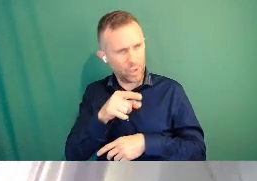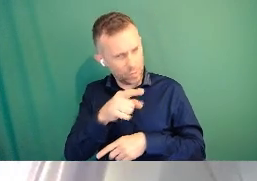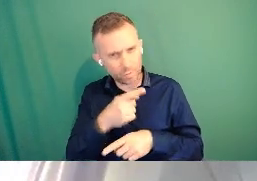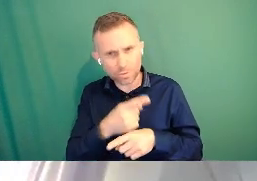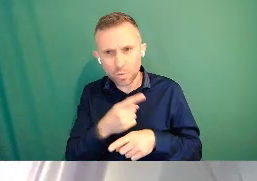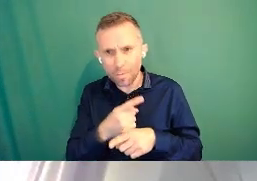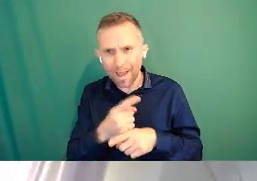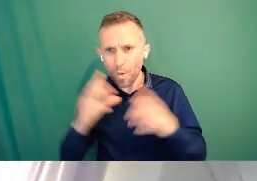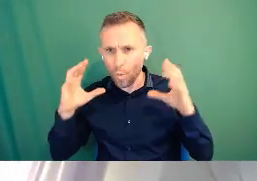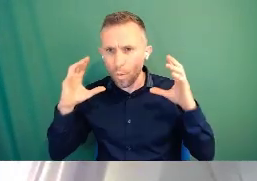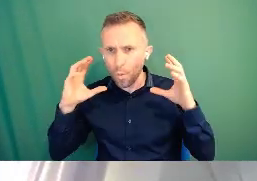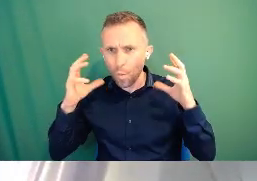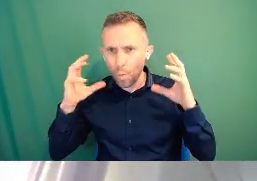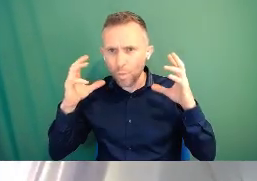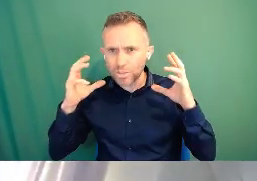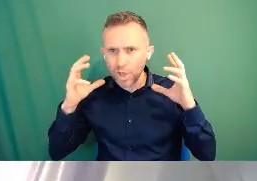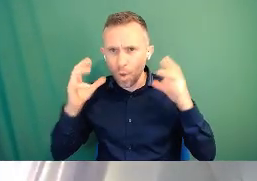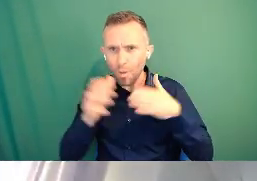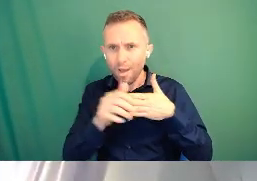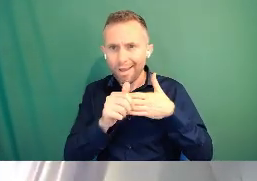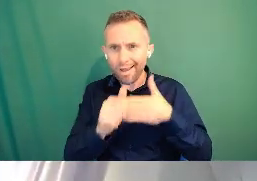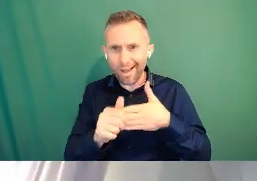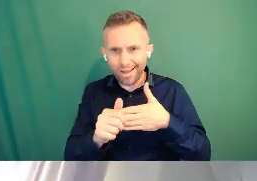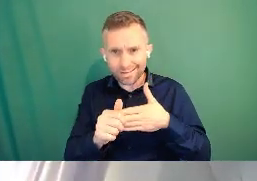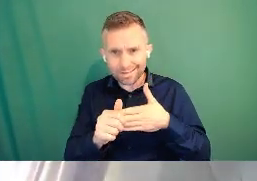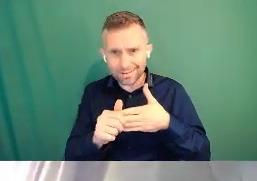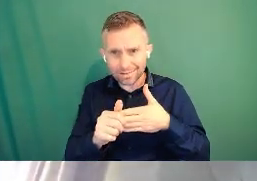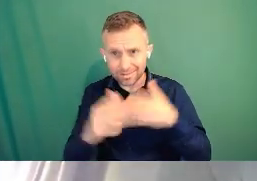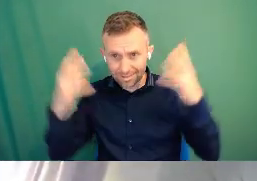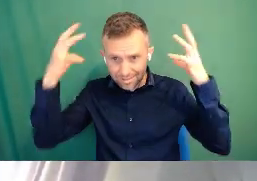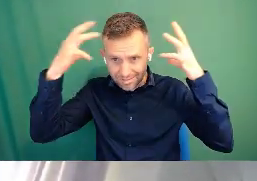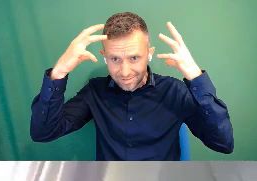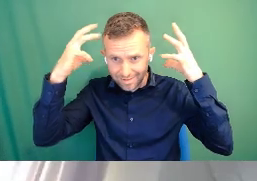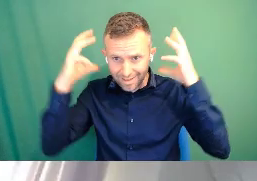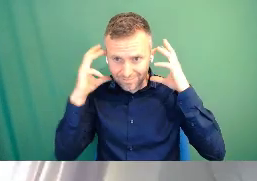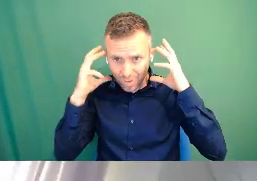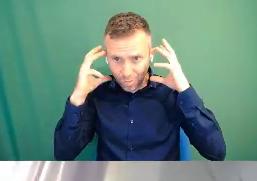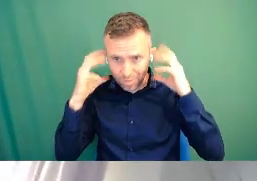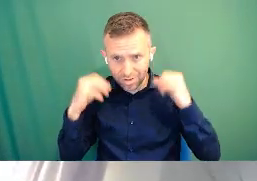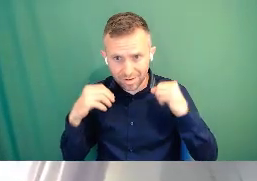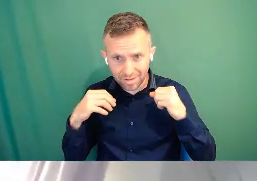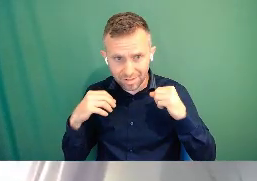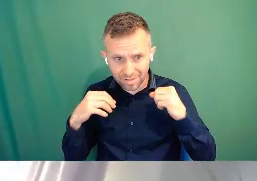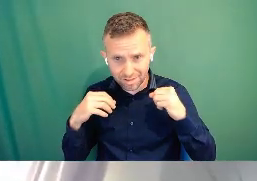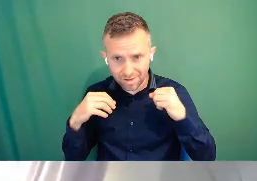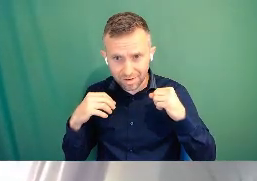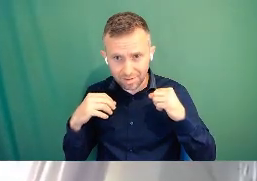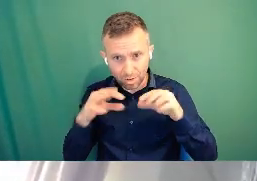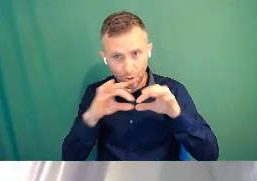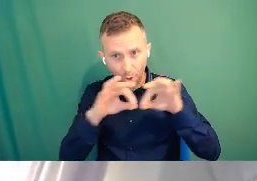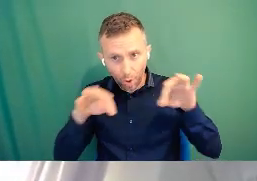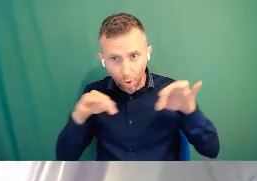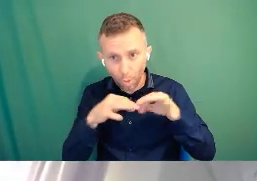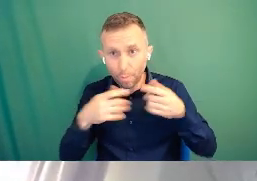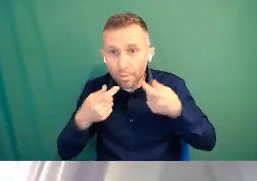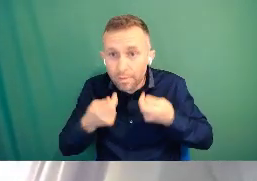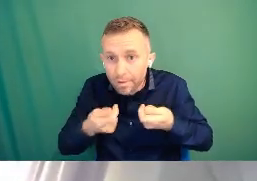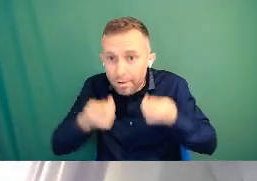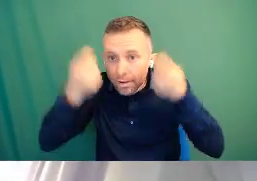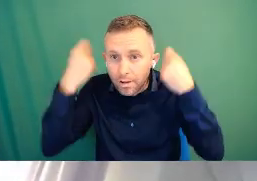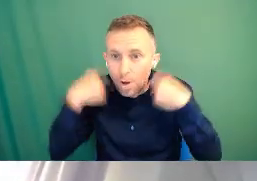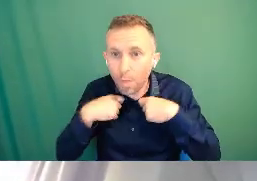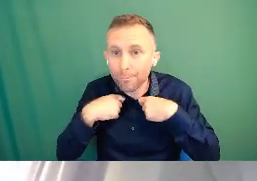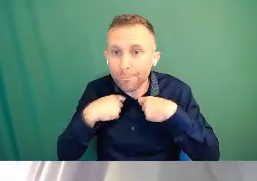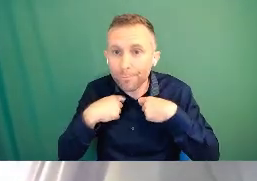the audio goes. Those are the ones with headphones. So you can have headphones. Do you have